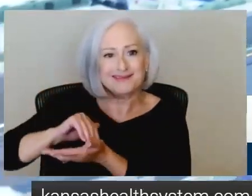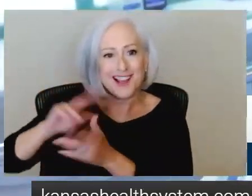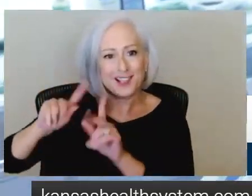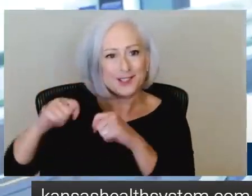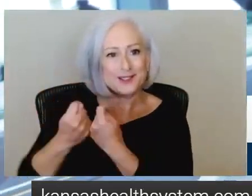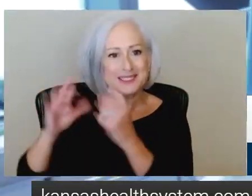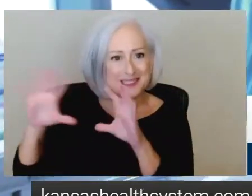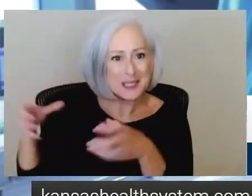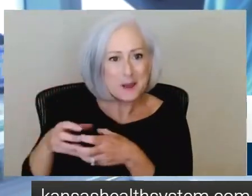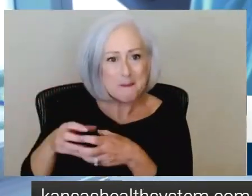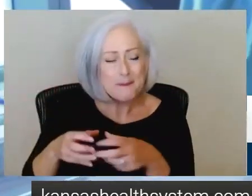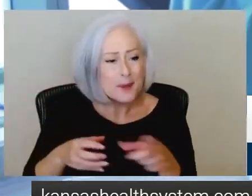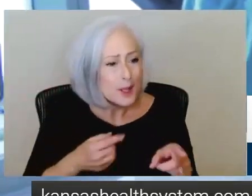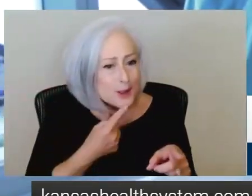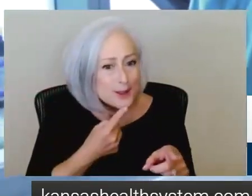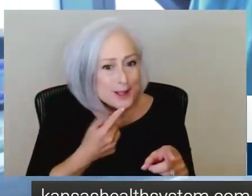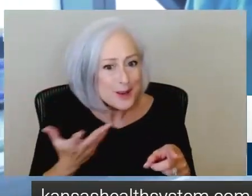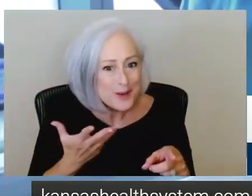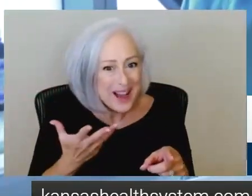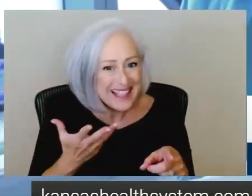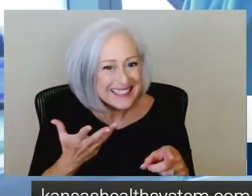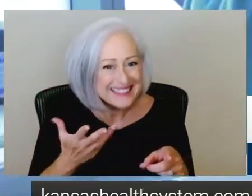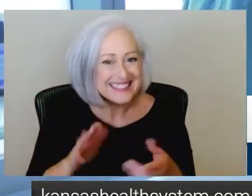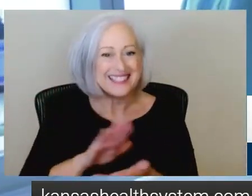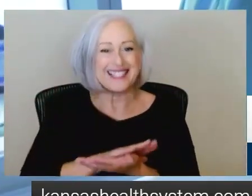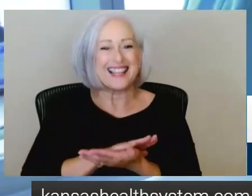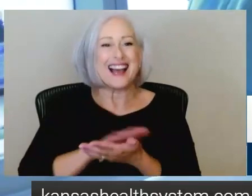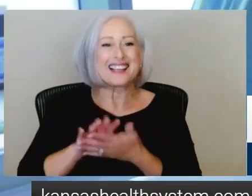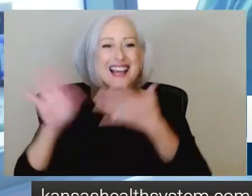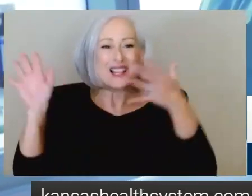Did you just say she's getting a nice breeze?